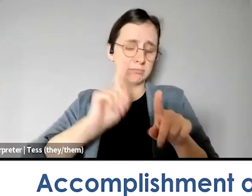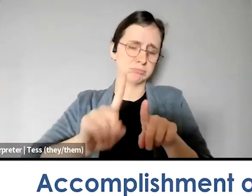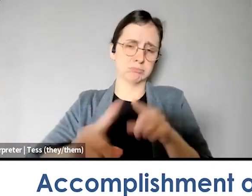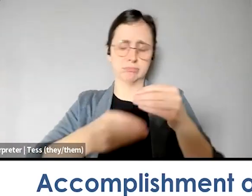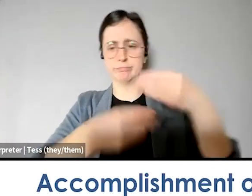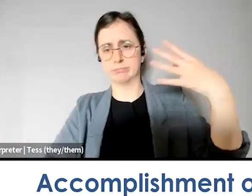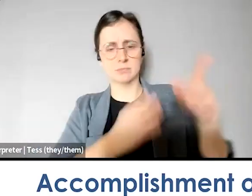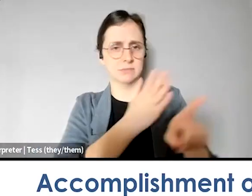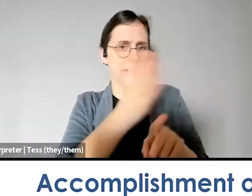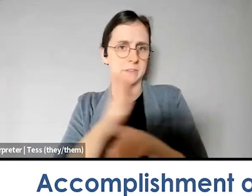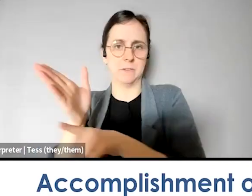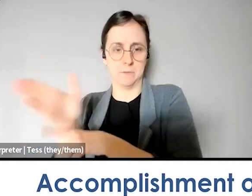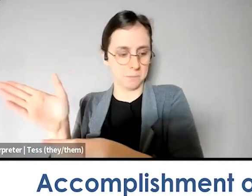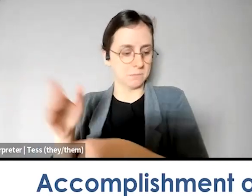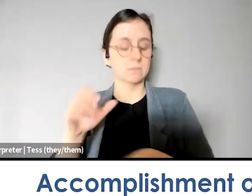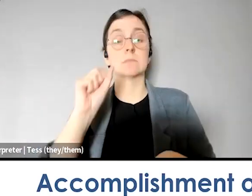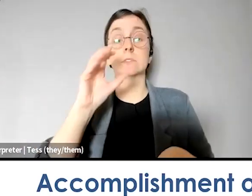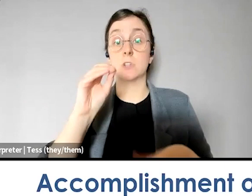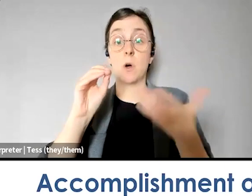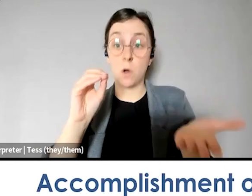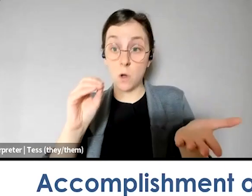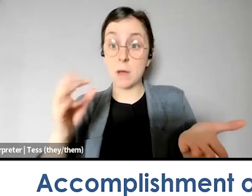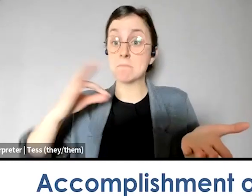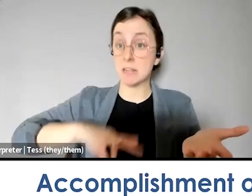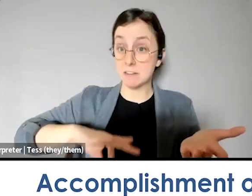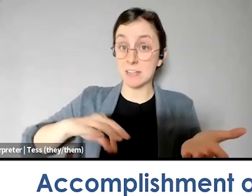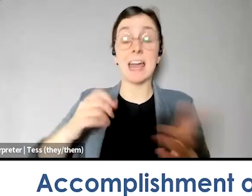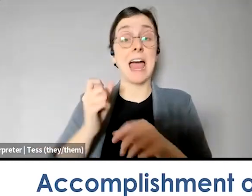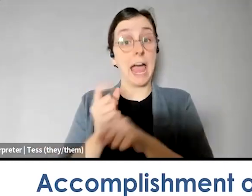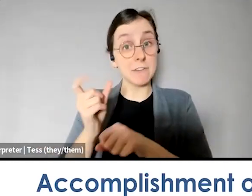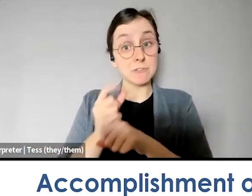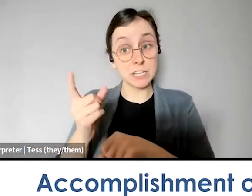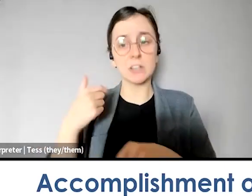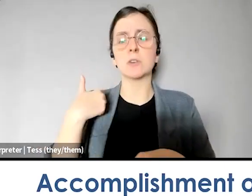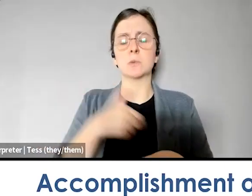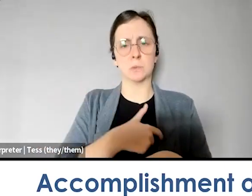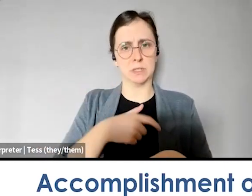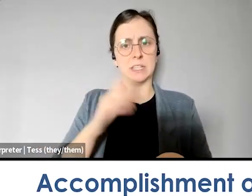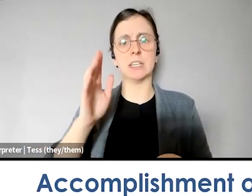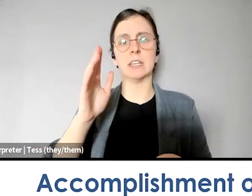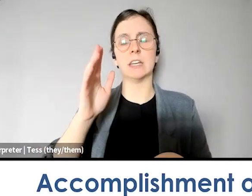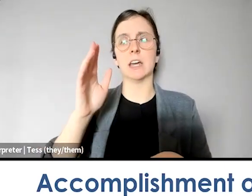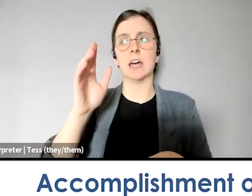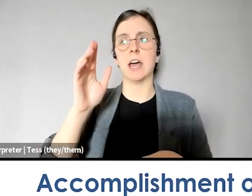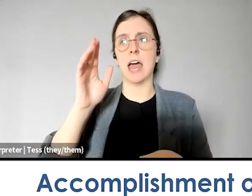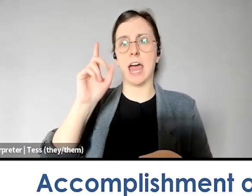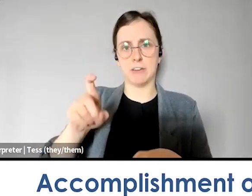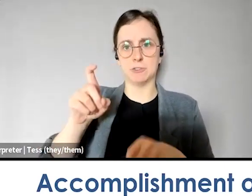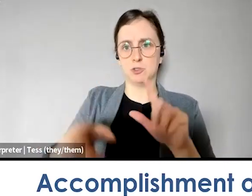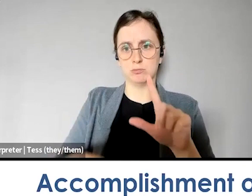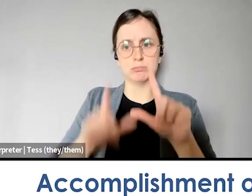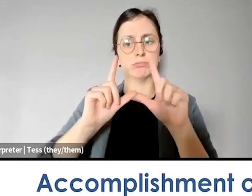So the benefit is it happens every year. Pretty much Congress will not go below the year before, you